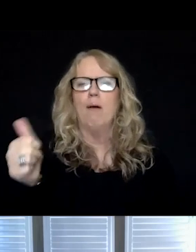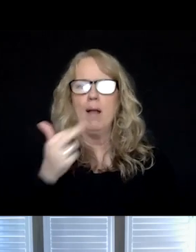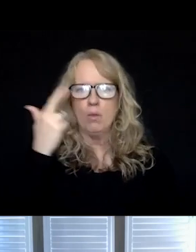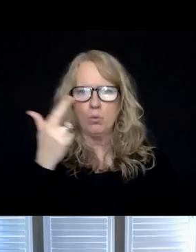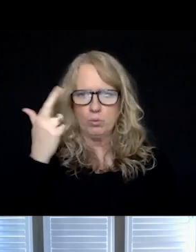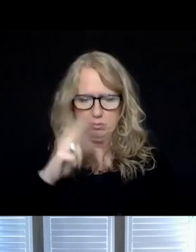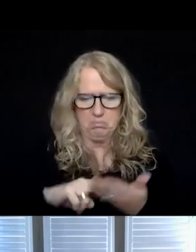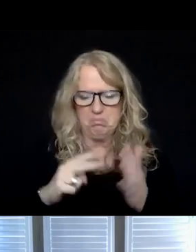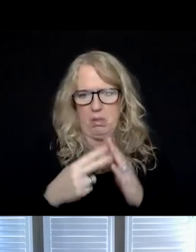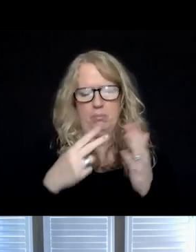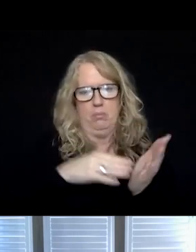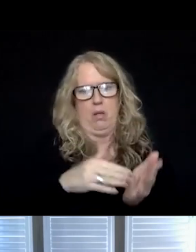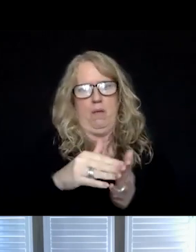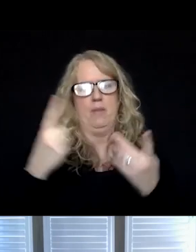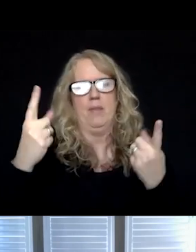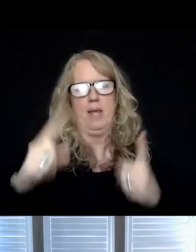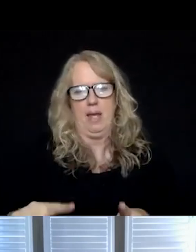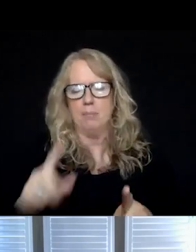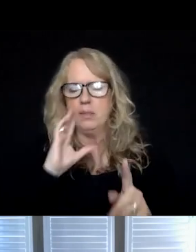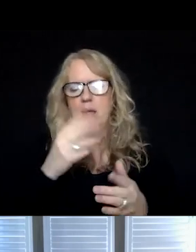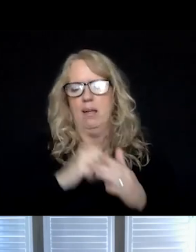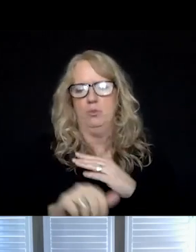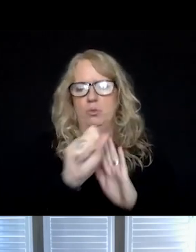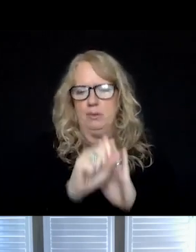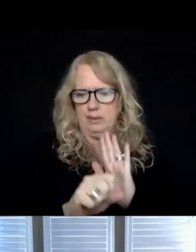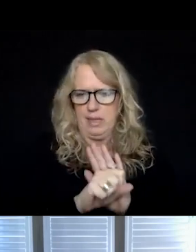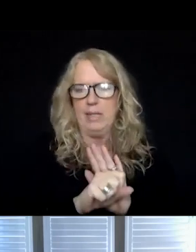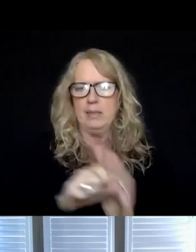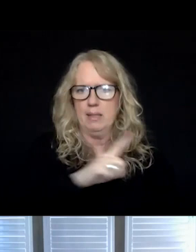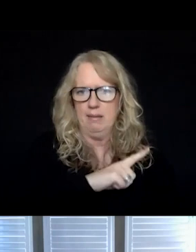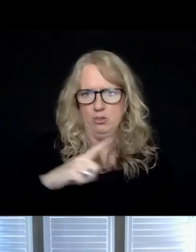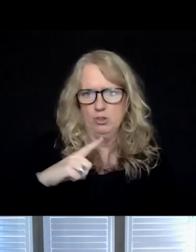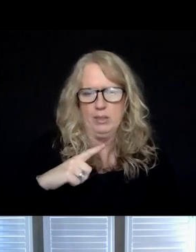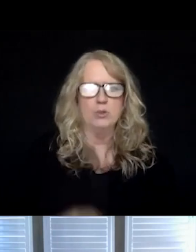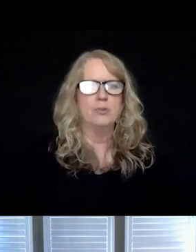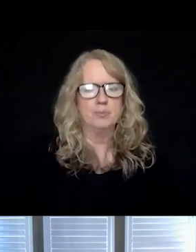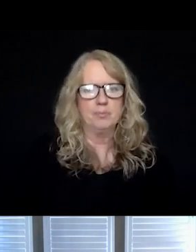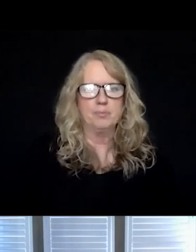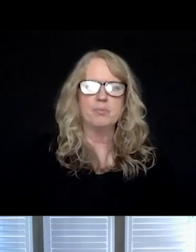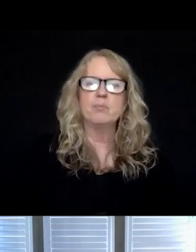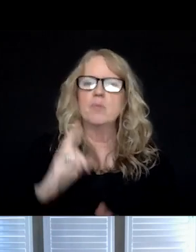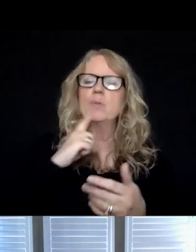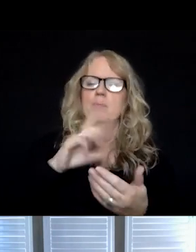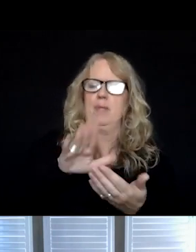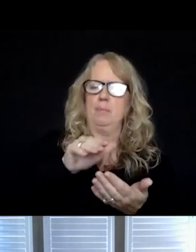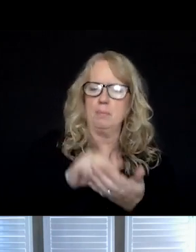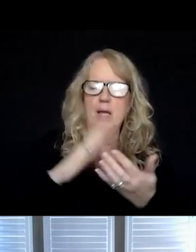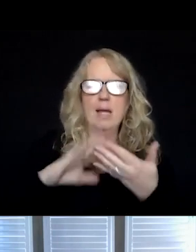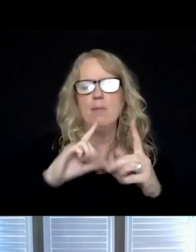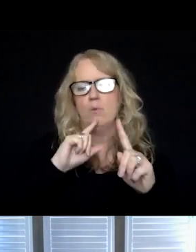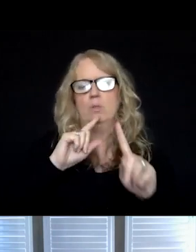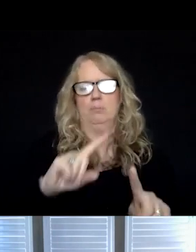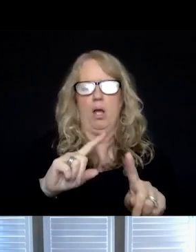that often happens in state legislatures. We also said that the centers and the response personnel